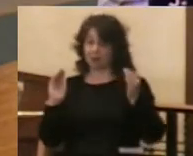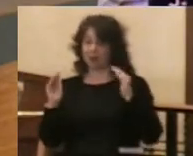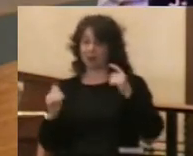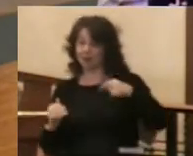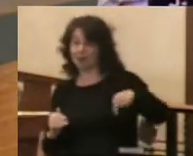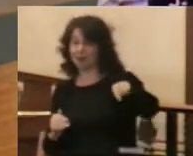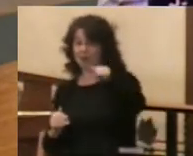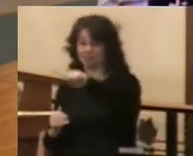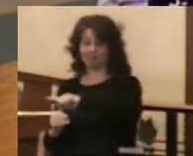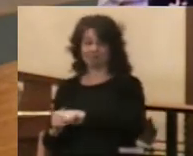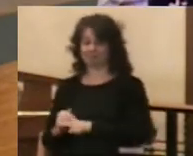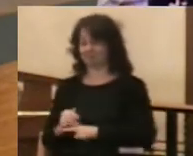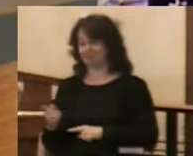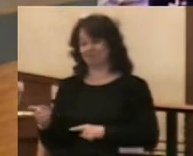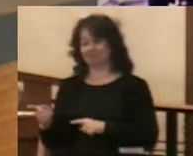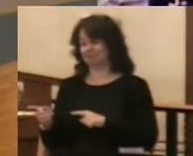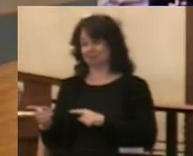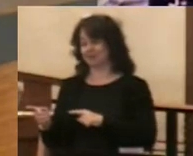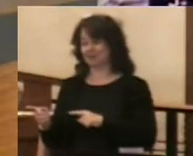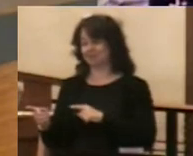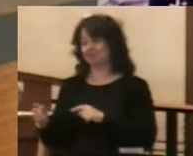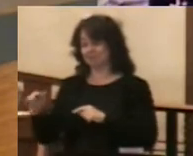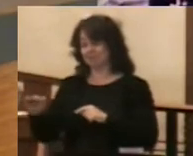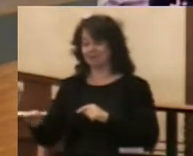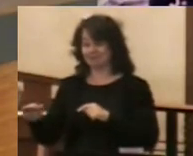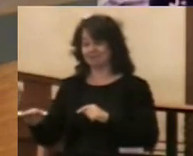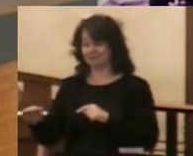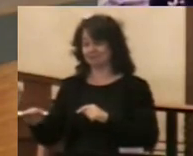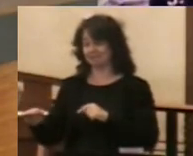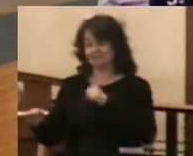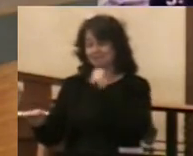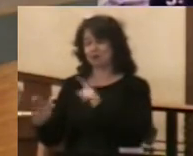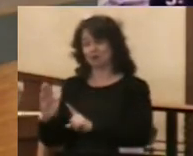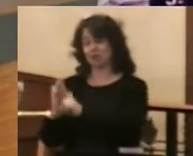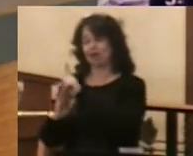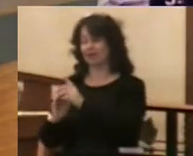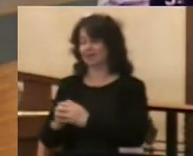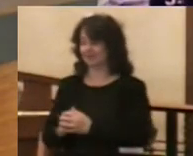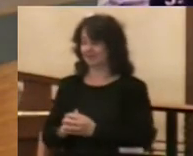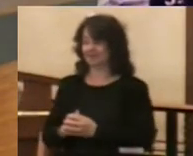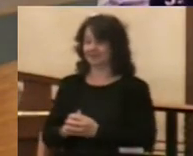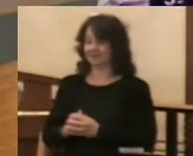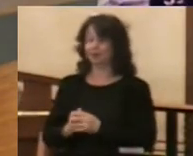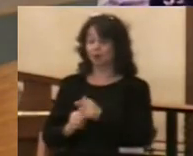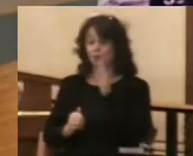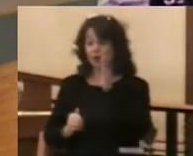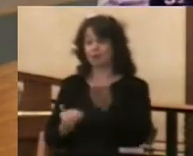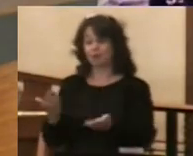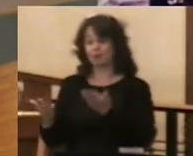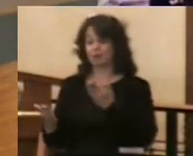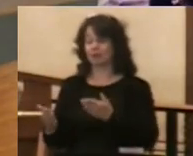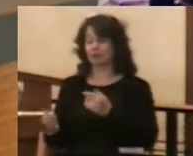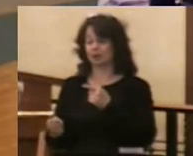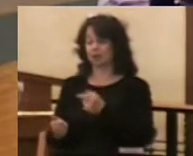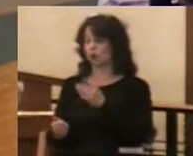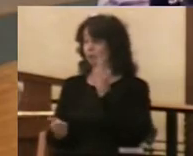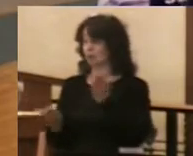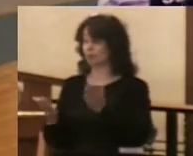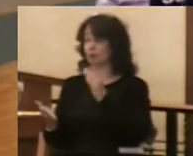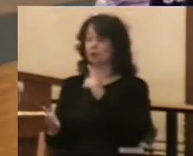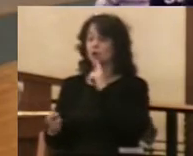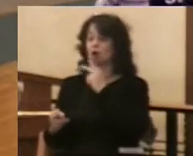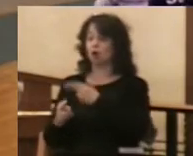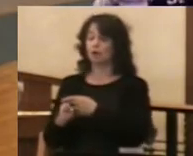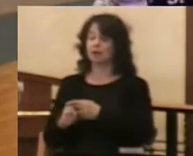not very tall. At least not yet. You will be, I suspect. you might be called the least of them, at least by